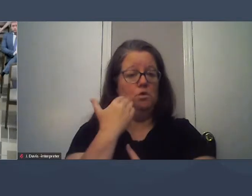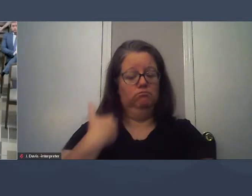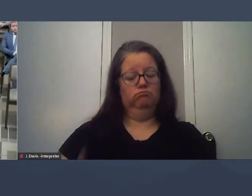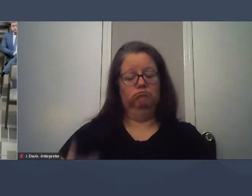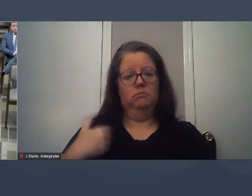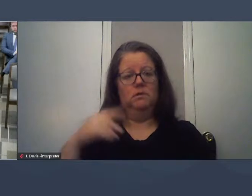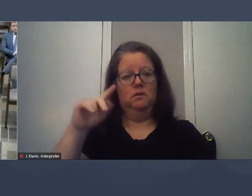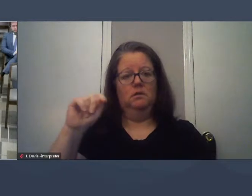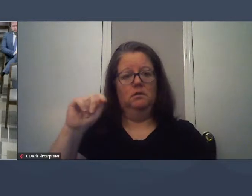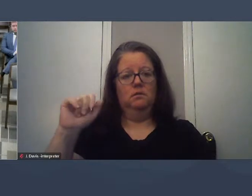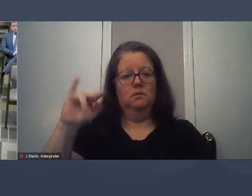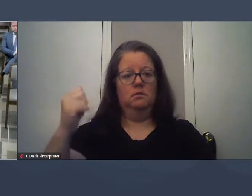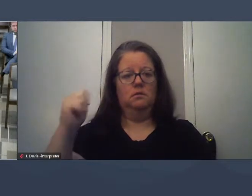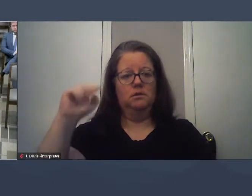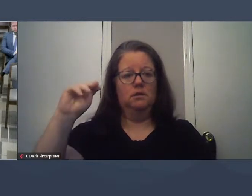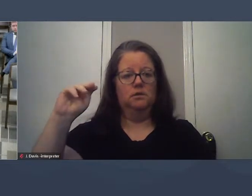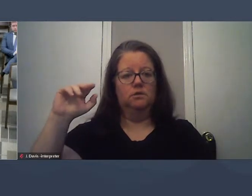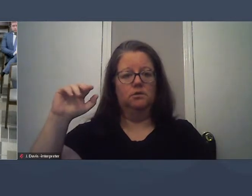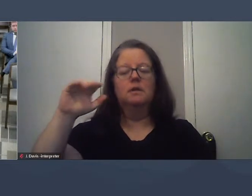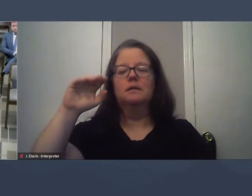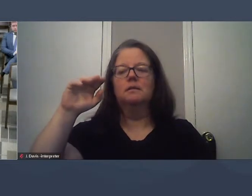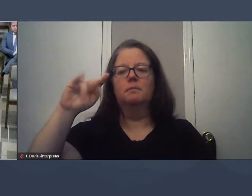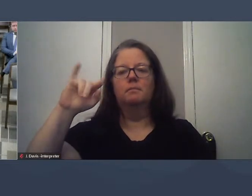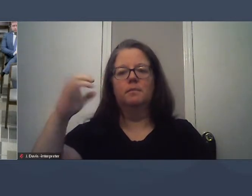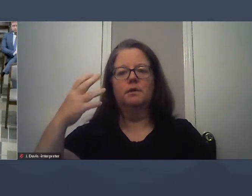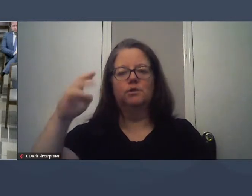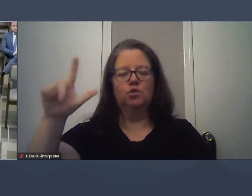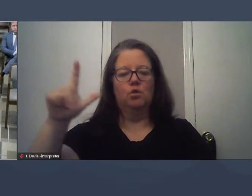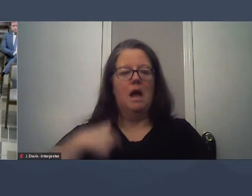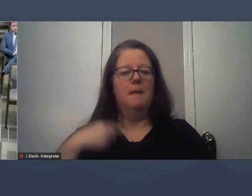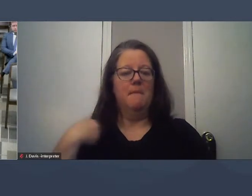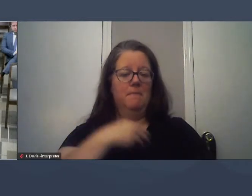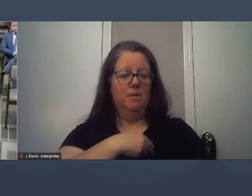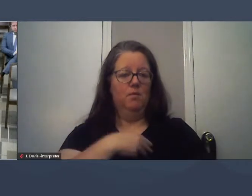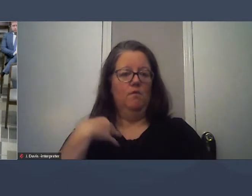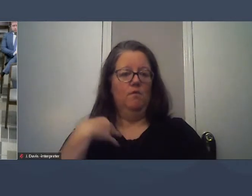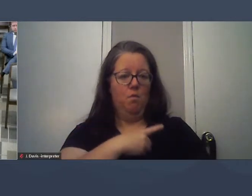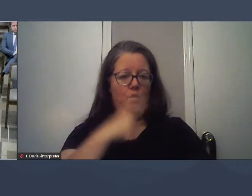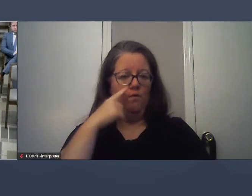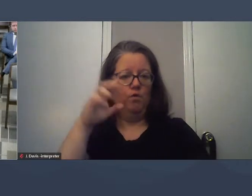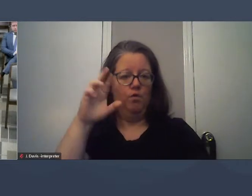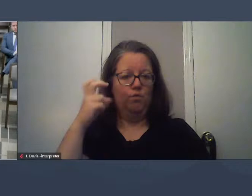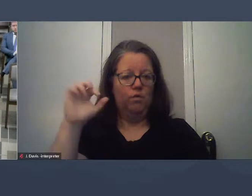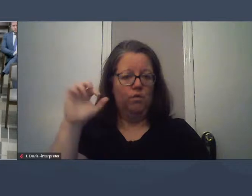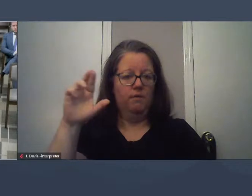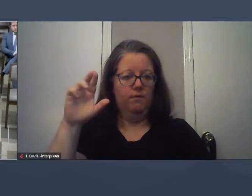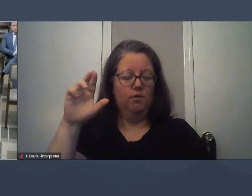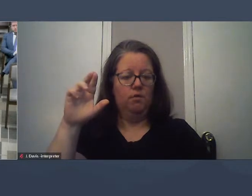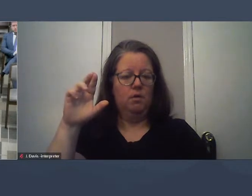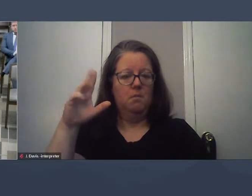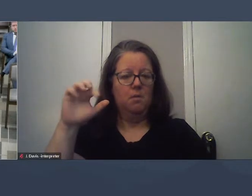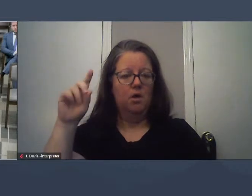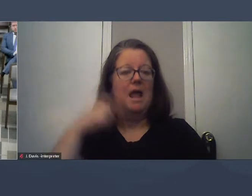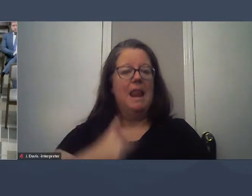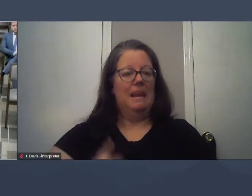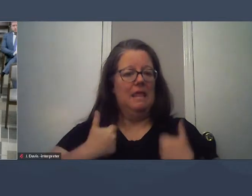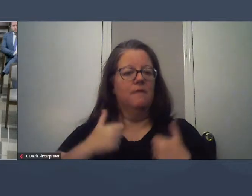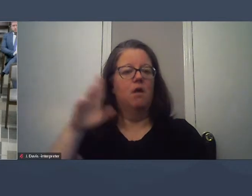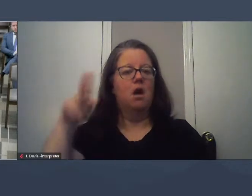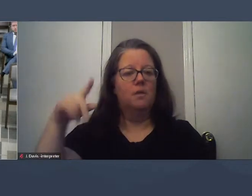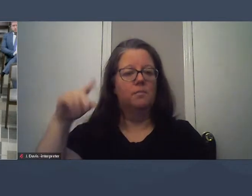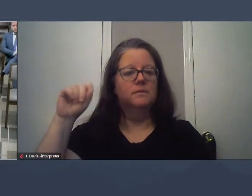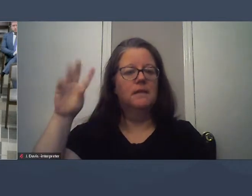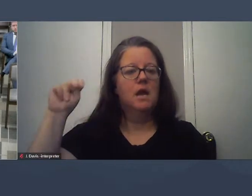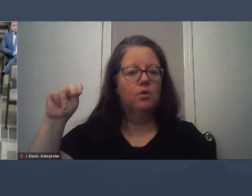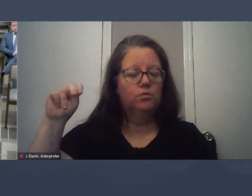name is Tanja Mitchell. I am a member of the River Parks Board, but I also live in Uptown. For the